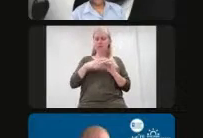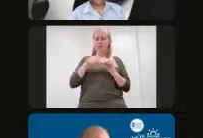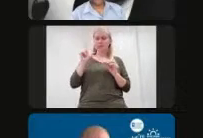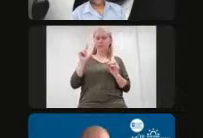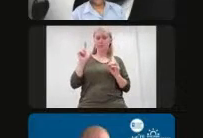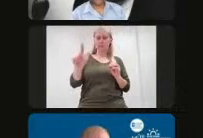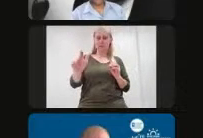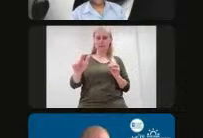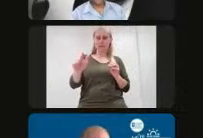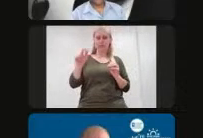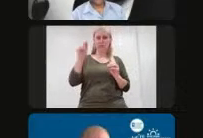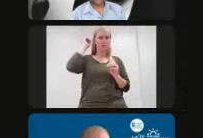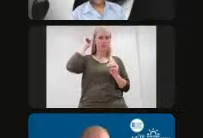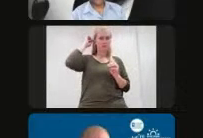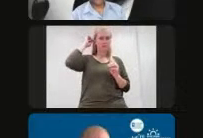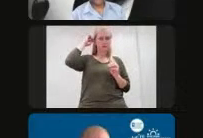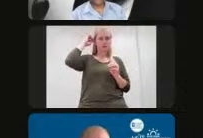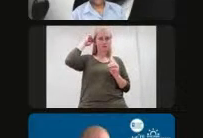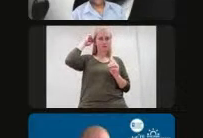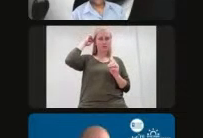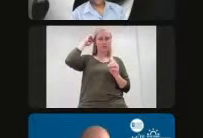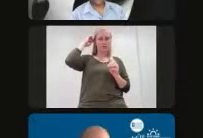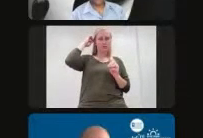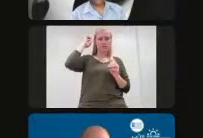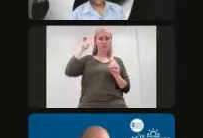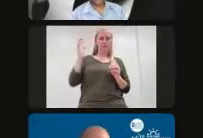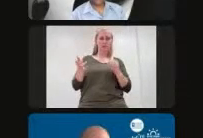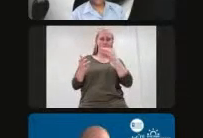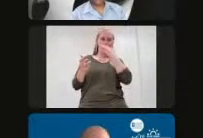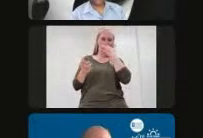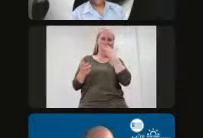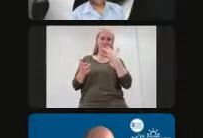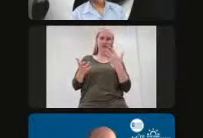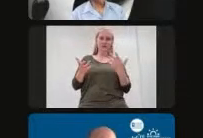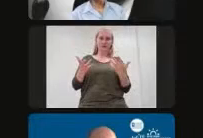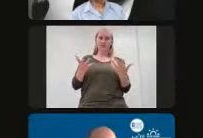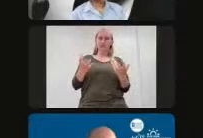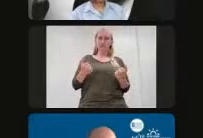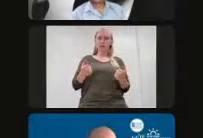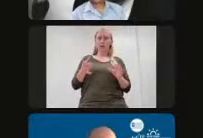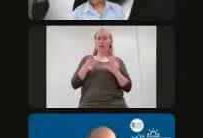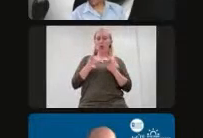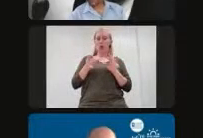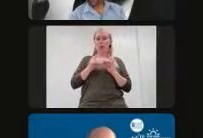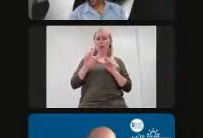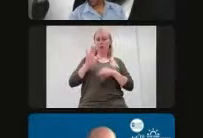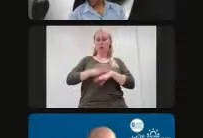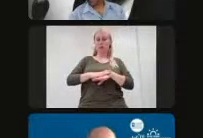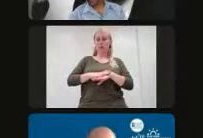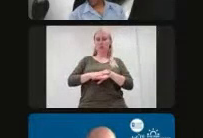later in the sheet. So just kind of wanted to highlight, like maybe like